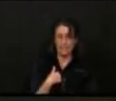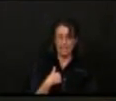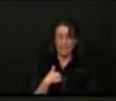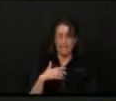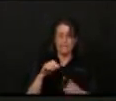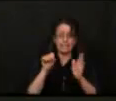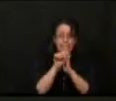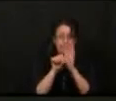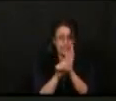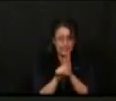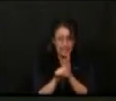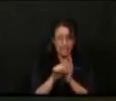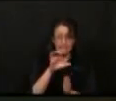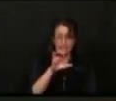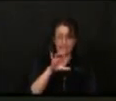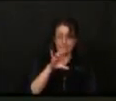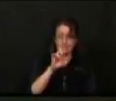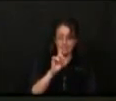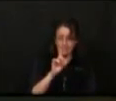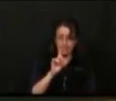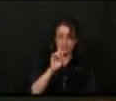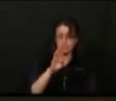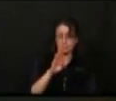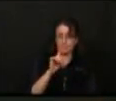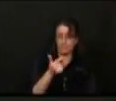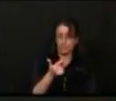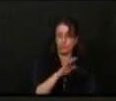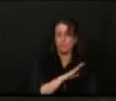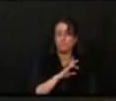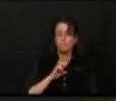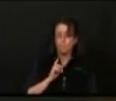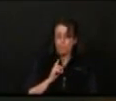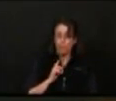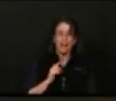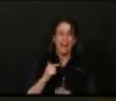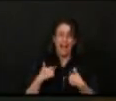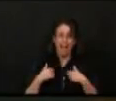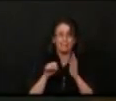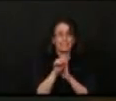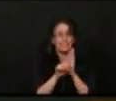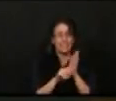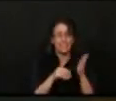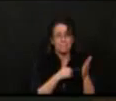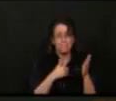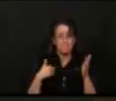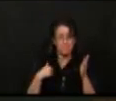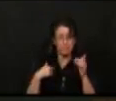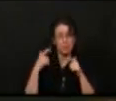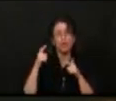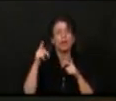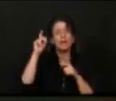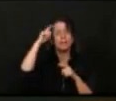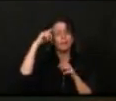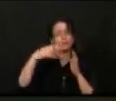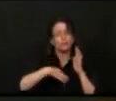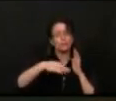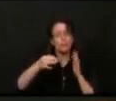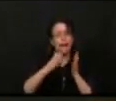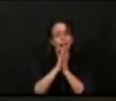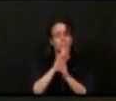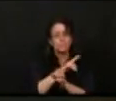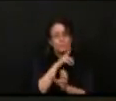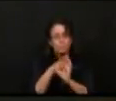Community Development Board. I was appointed by the governor as a citizen, not as a select board member, but I've made an agreement with the state